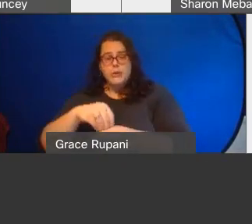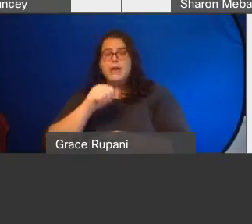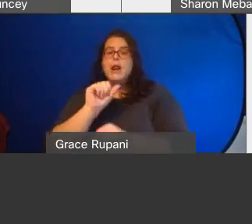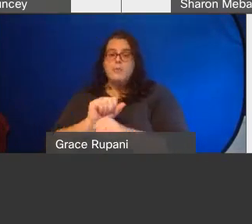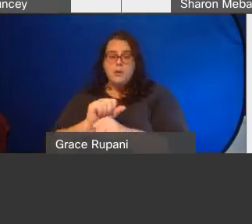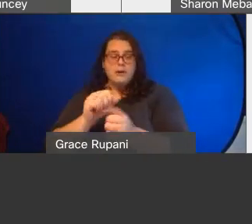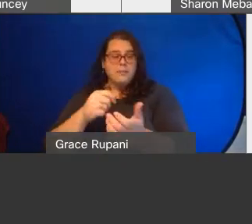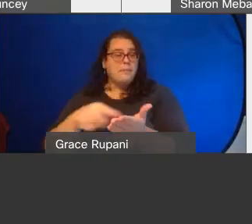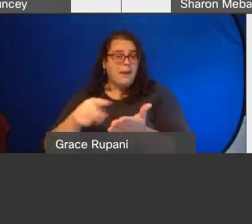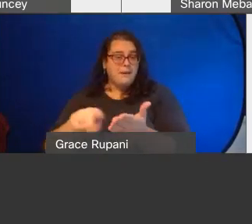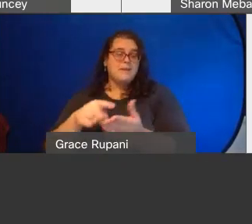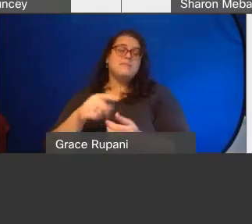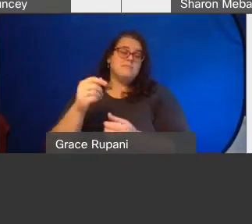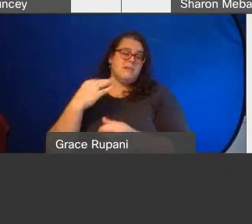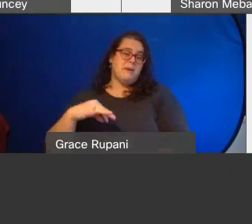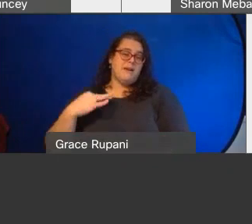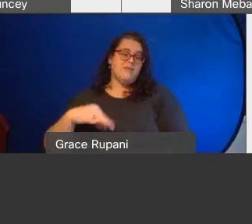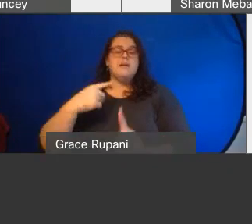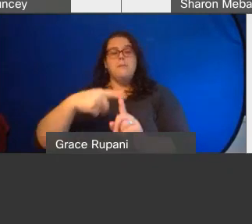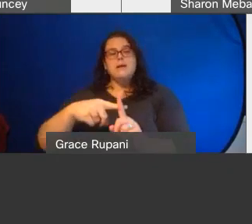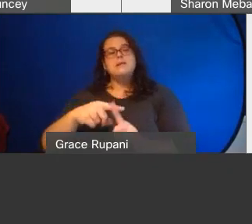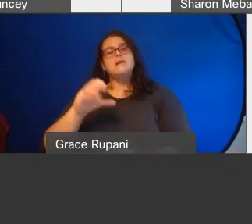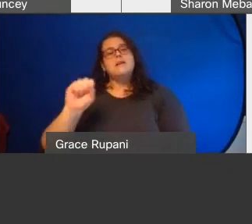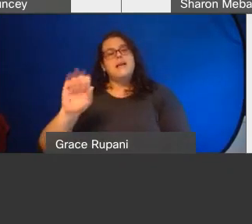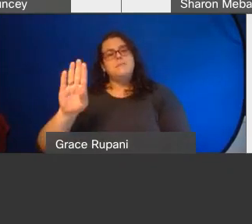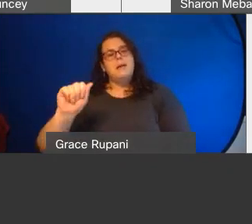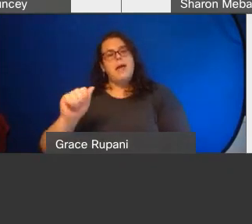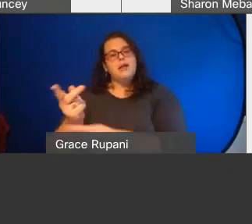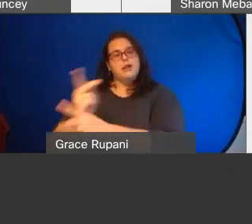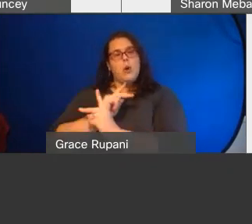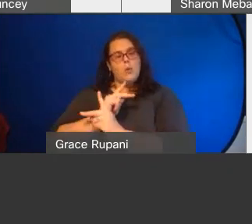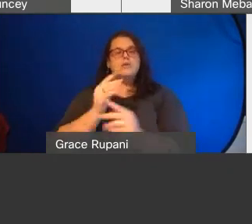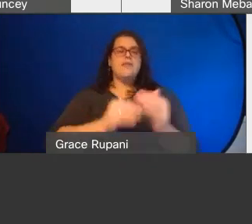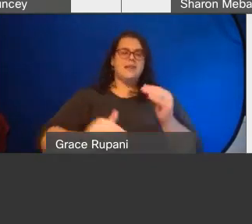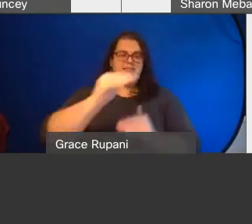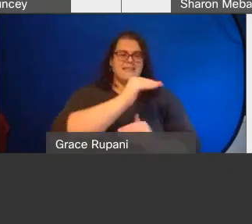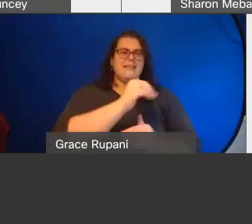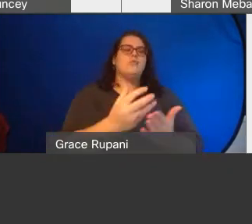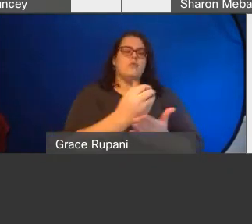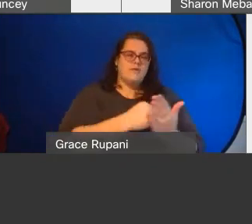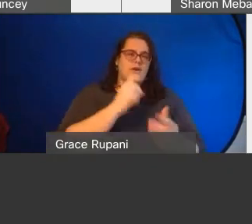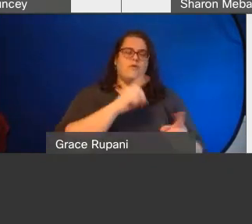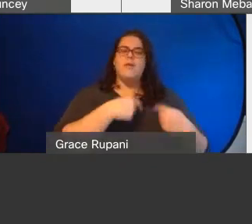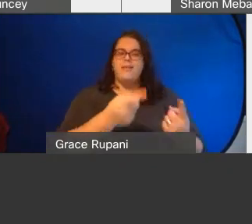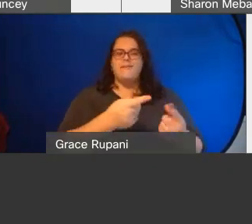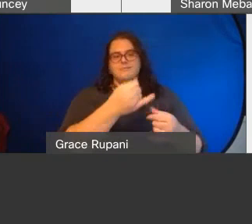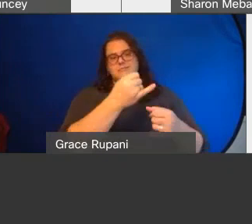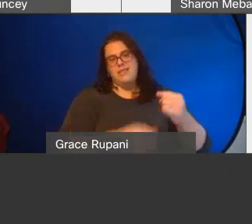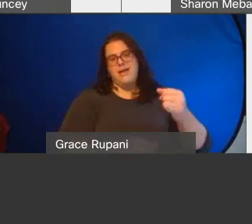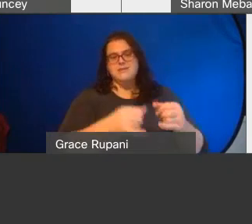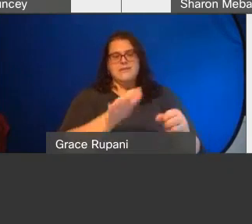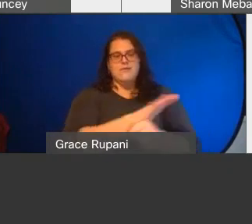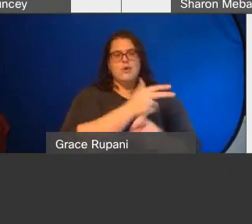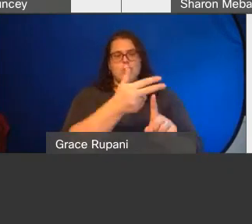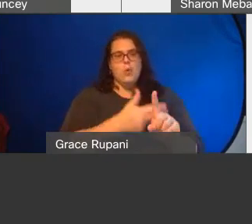business administration loans that exceeded revenue for the last full quarter prior to the public health emergency and